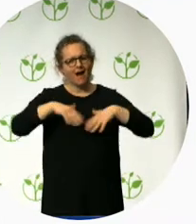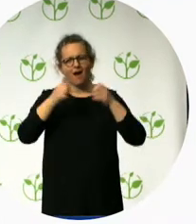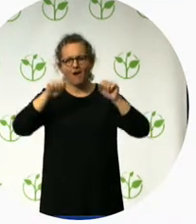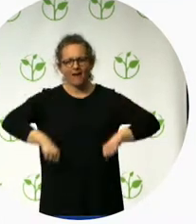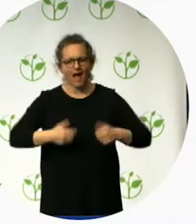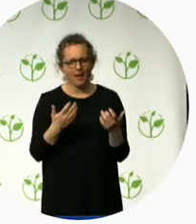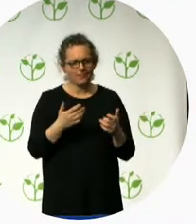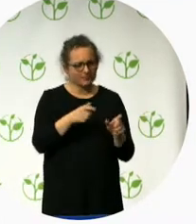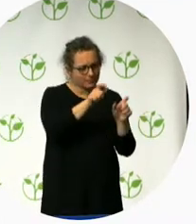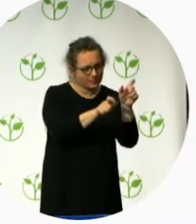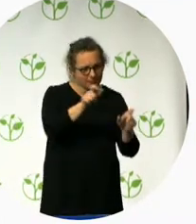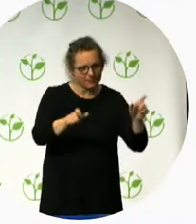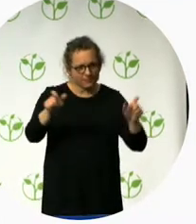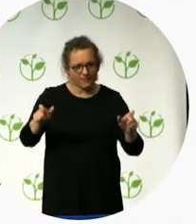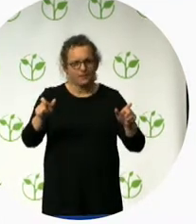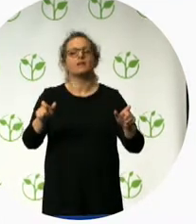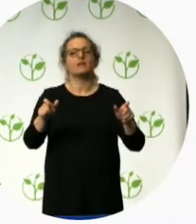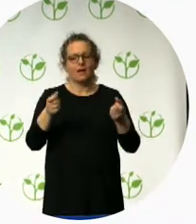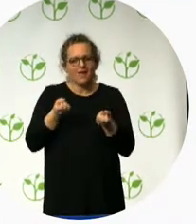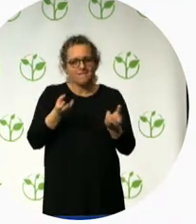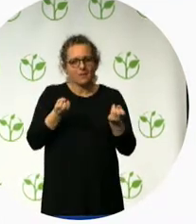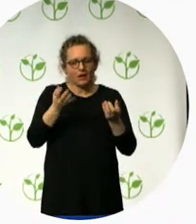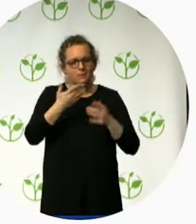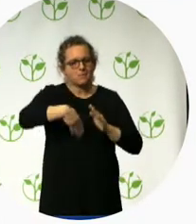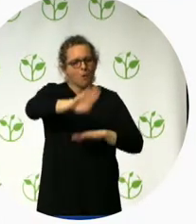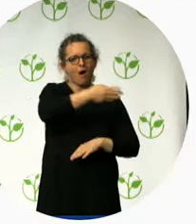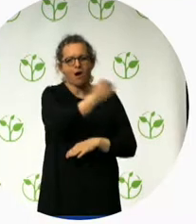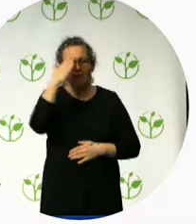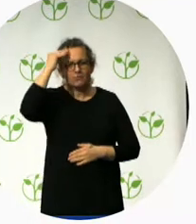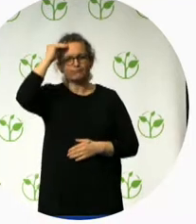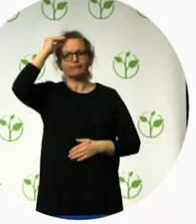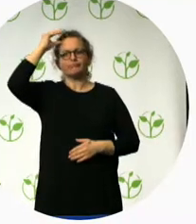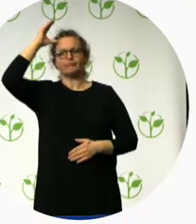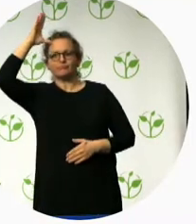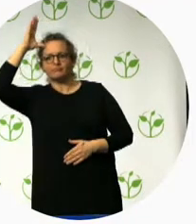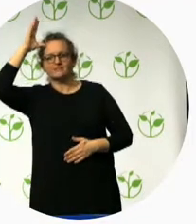for government workers, health extension workers,